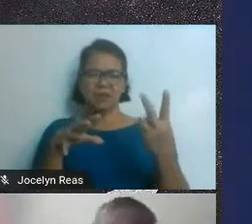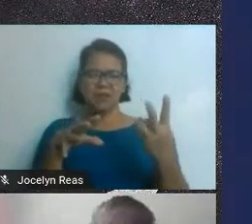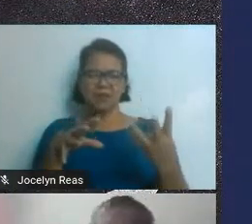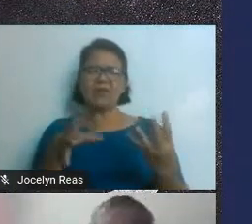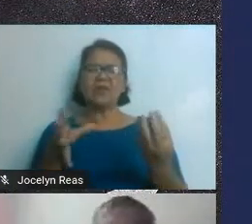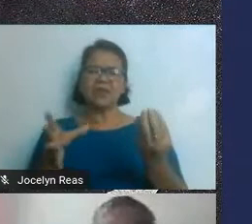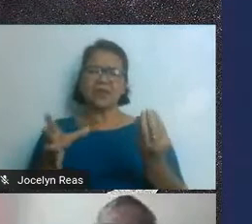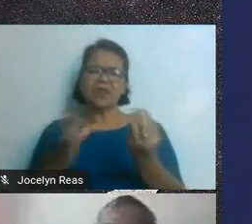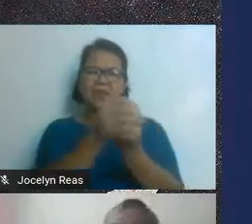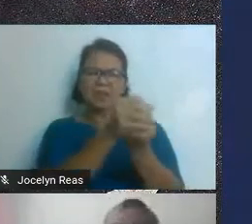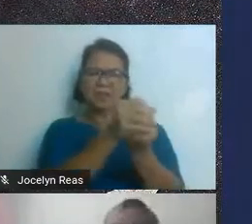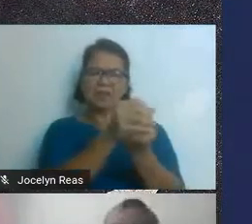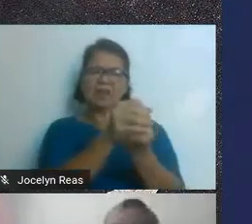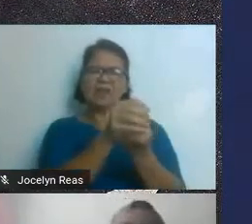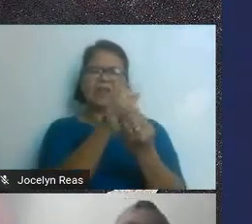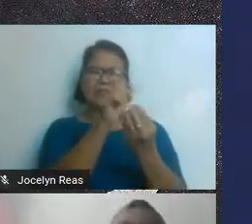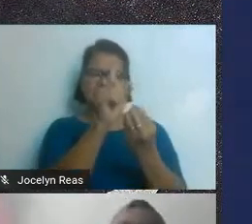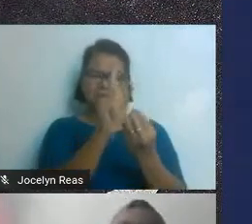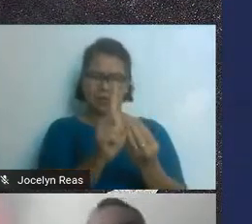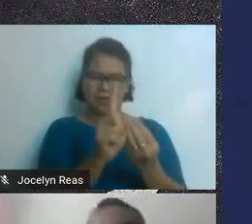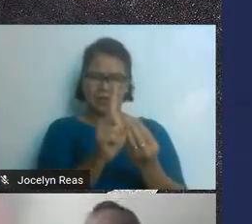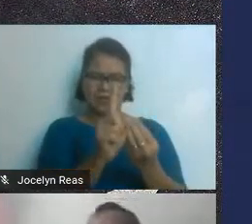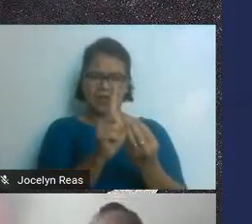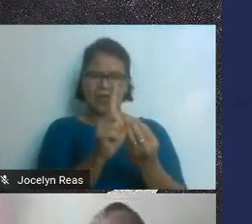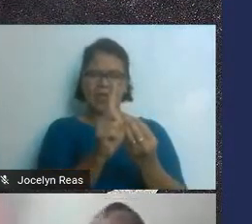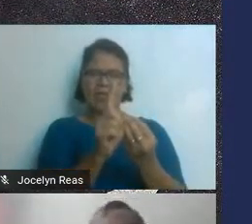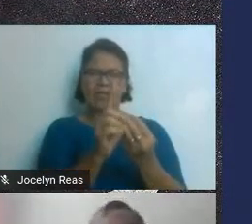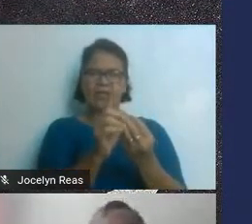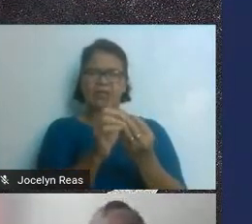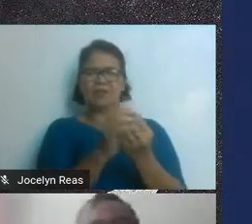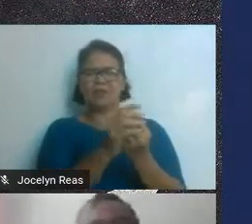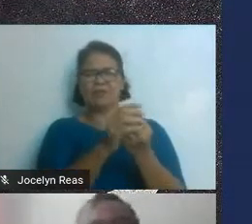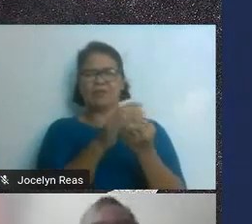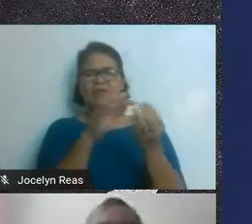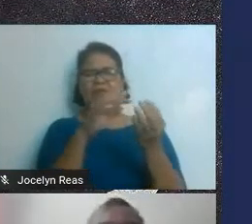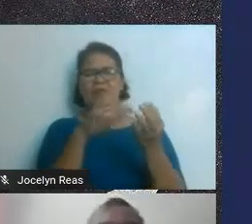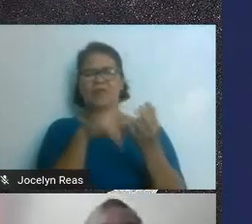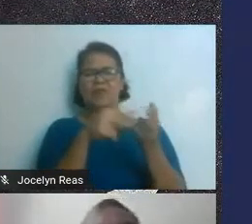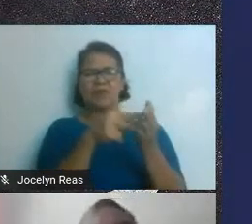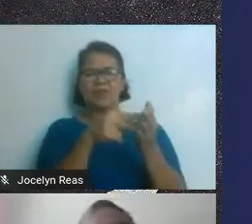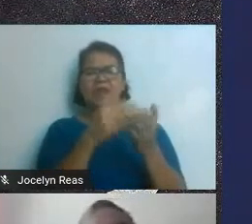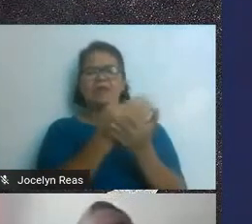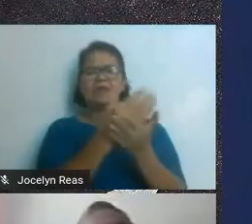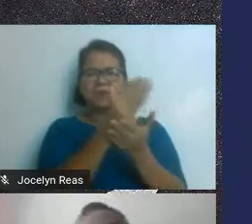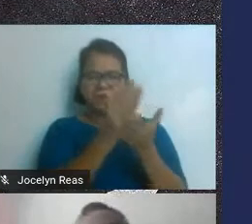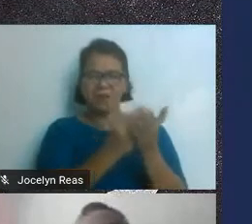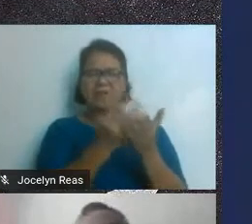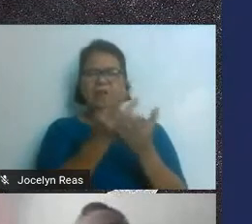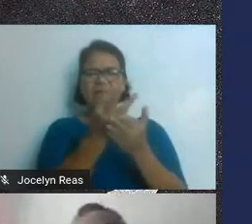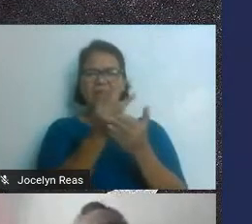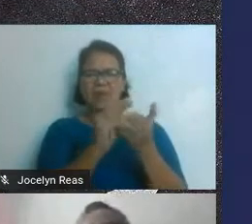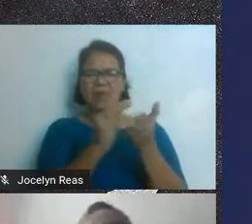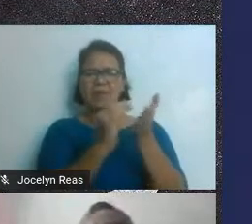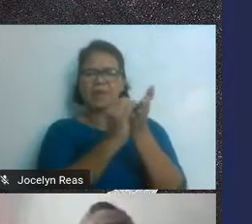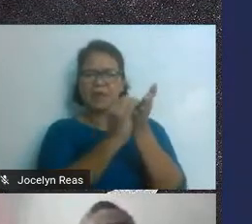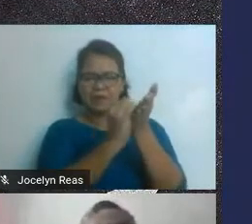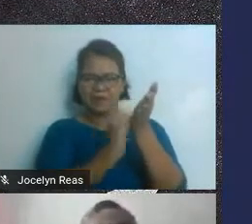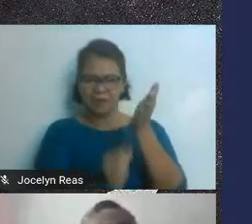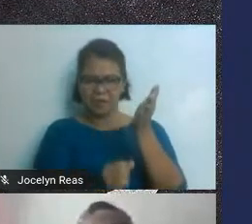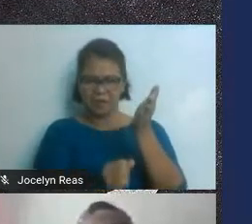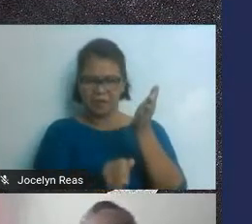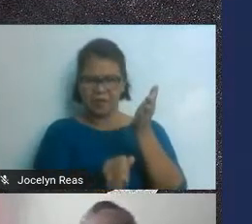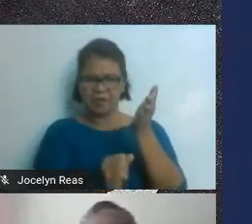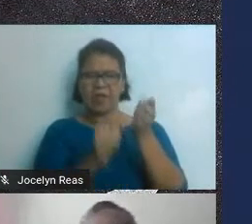to show you that the work, the effort in producing the most essential learning